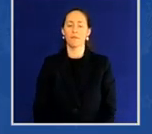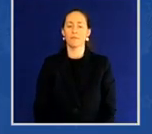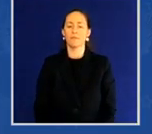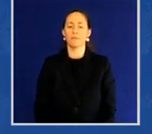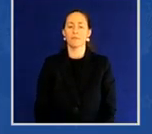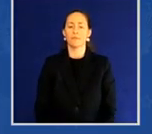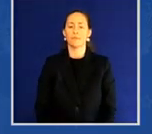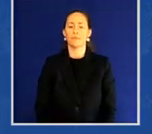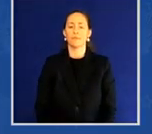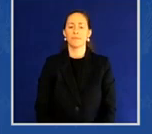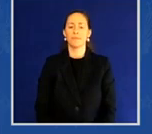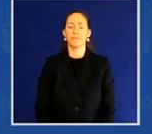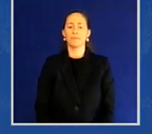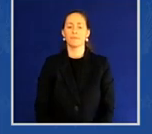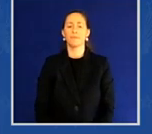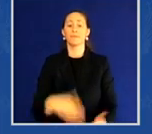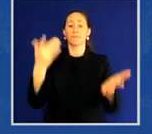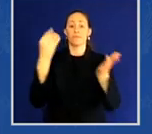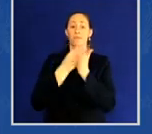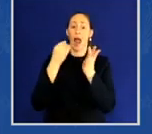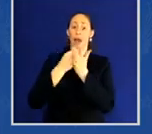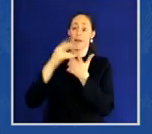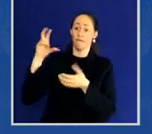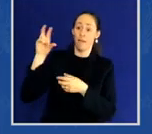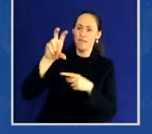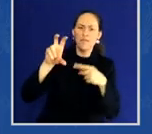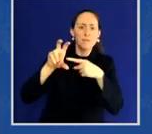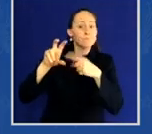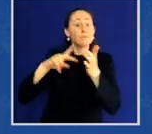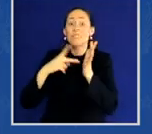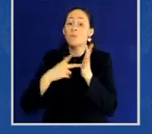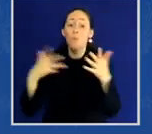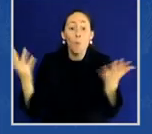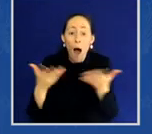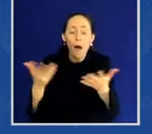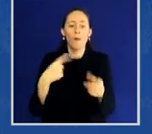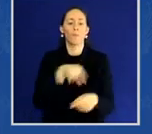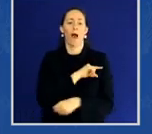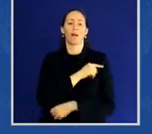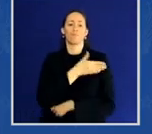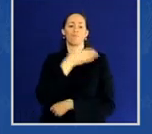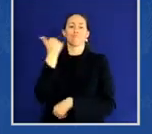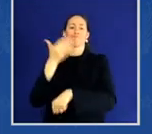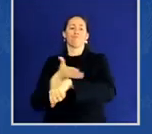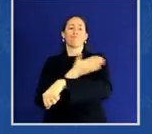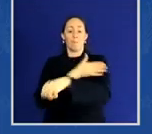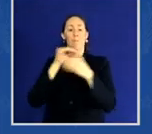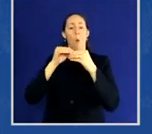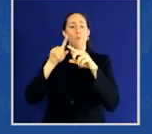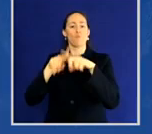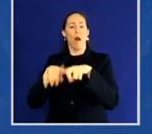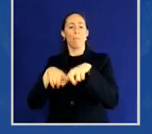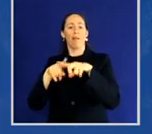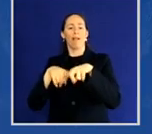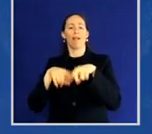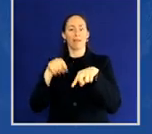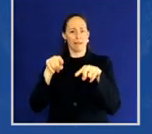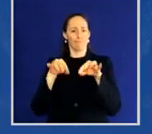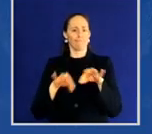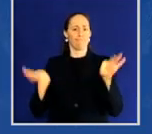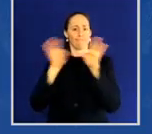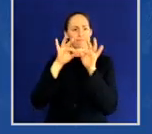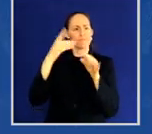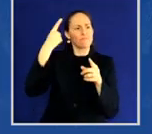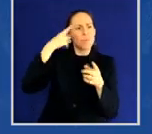ride quality, and offer greater reliability. All of these projects are investments in our future, but they're also investments